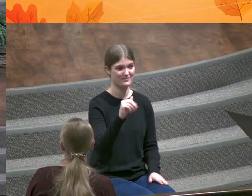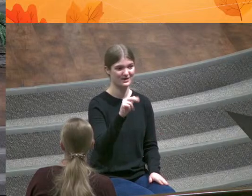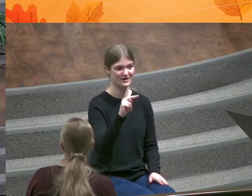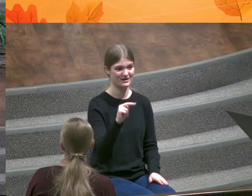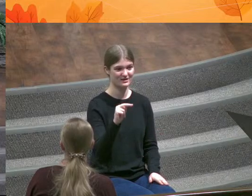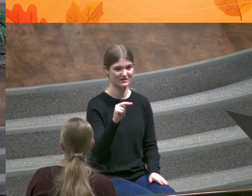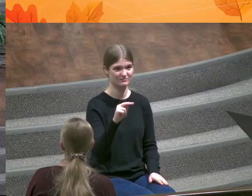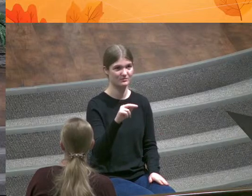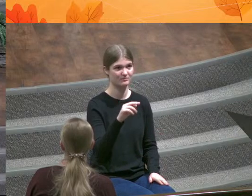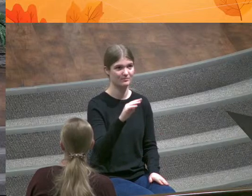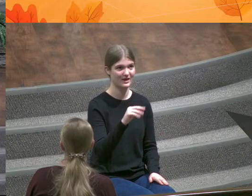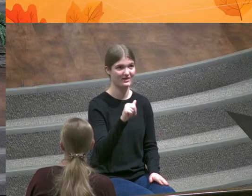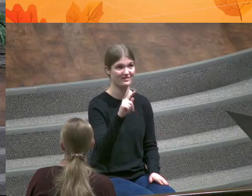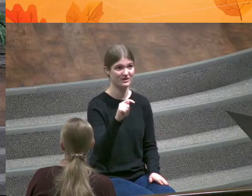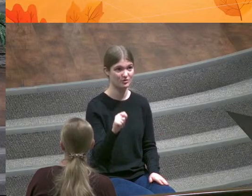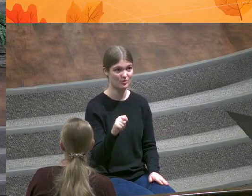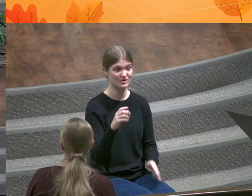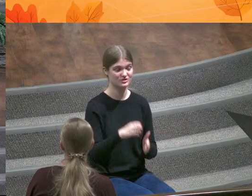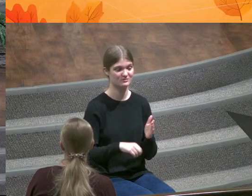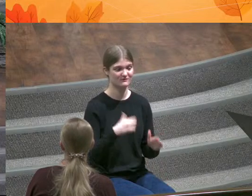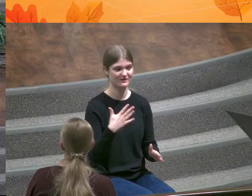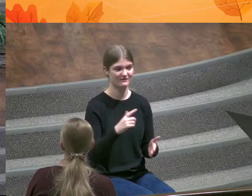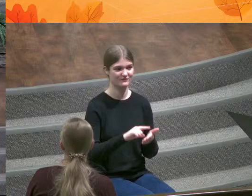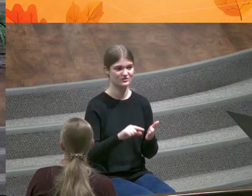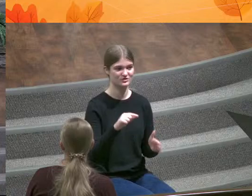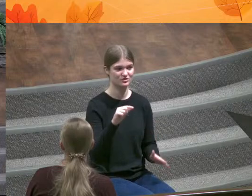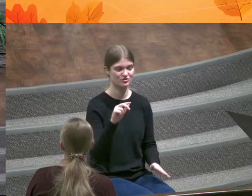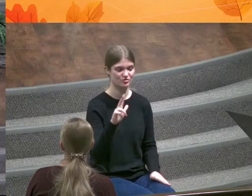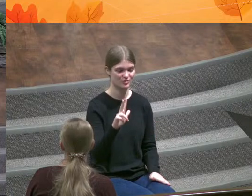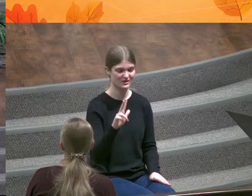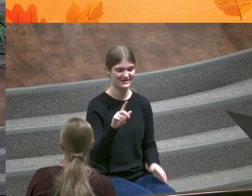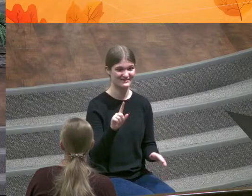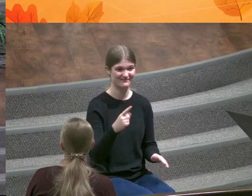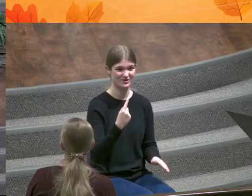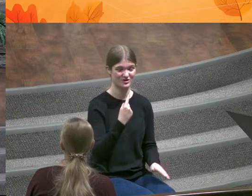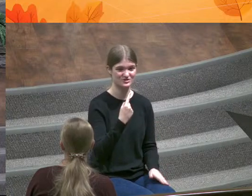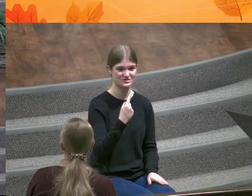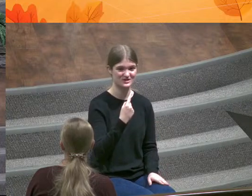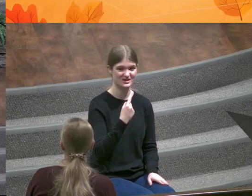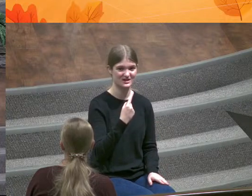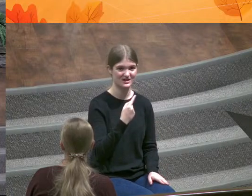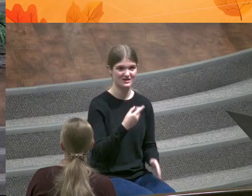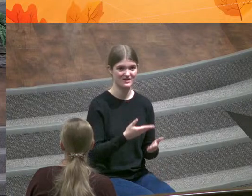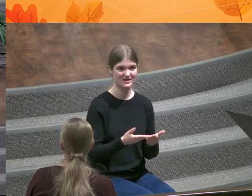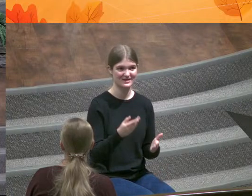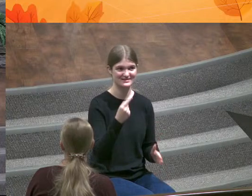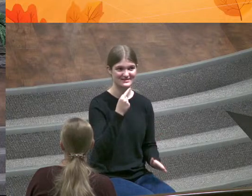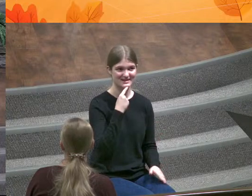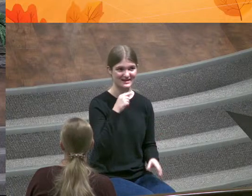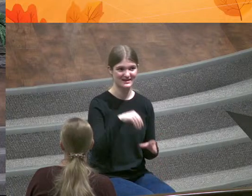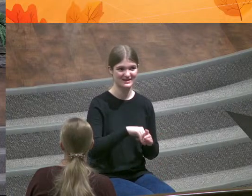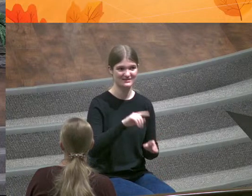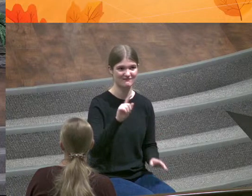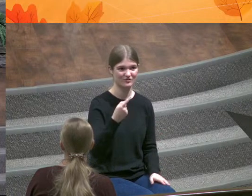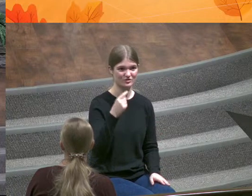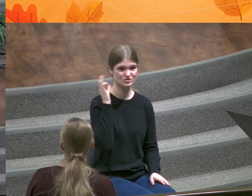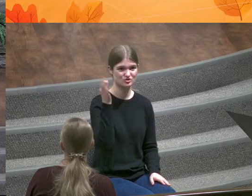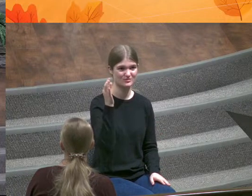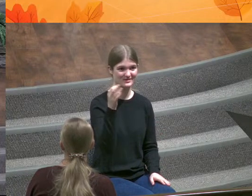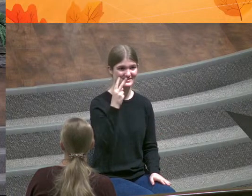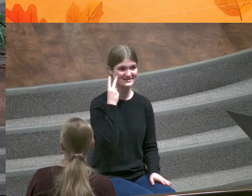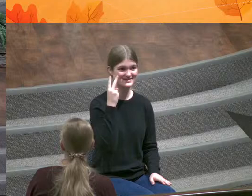Matthew 5, verse 3 is the first thing ever said in one of the greatest sermons ever seen in